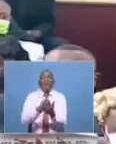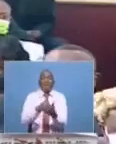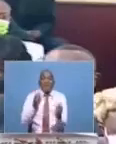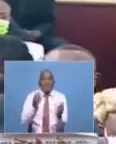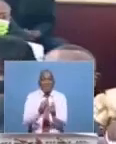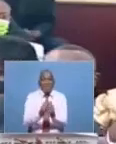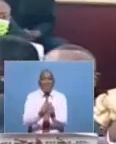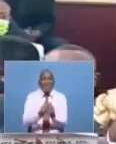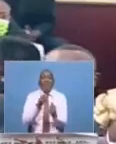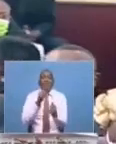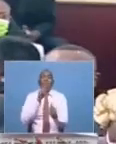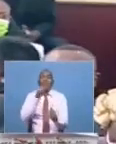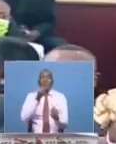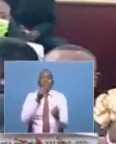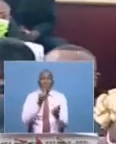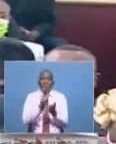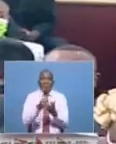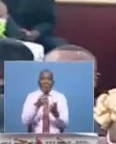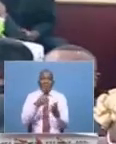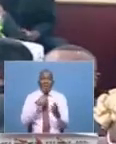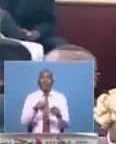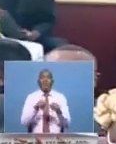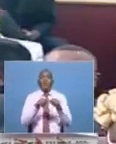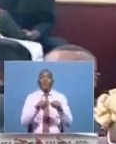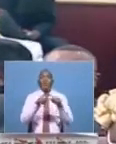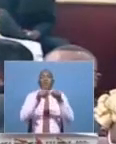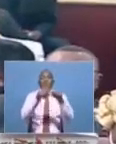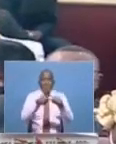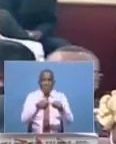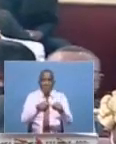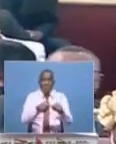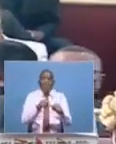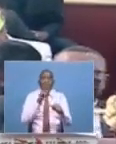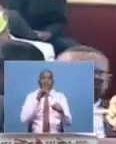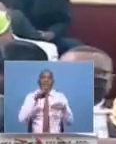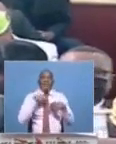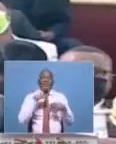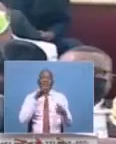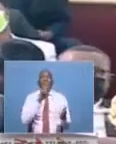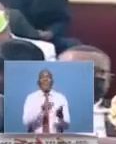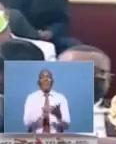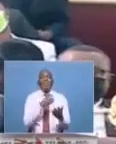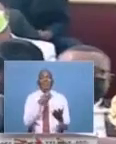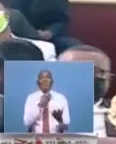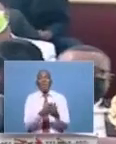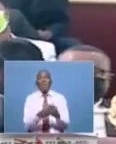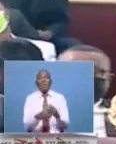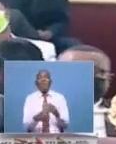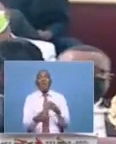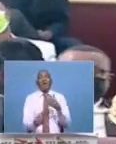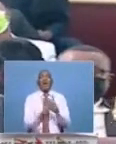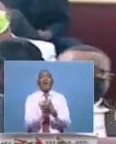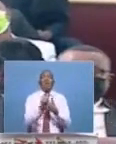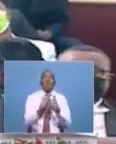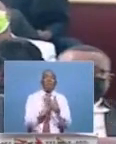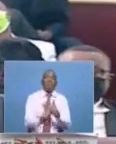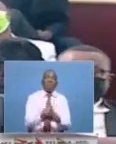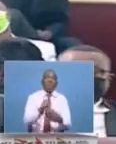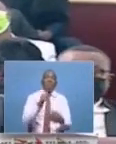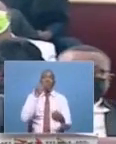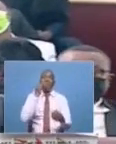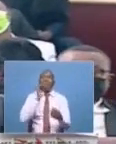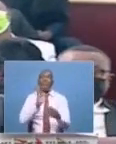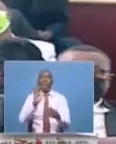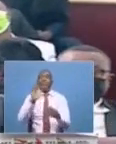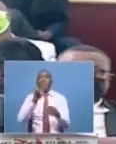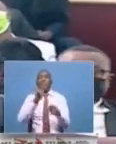is artificial and hardly sustainable to disregard the evidence already adduced by the affidavit of the first defendant